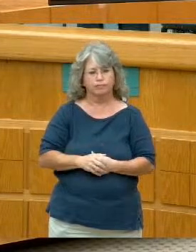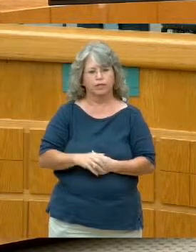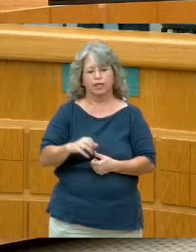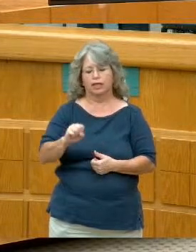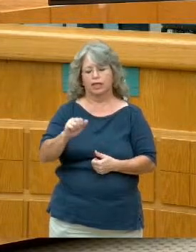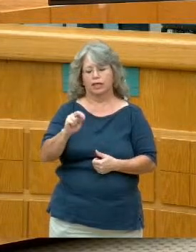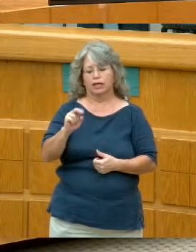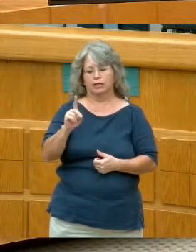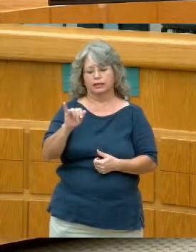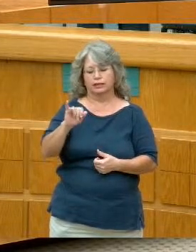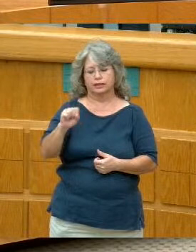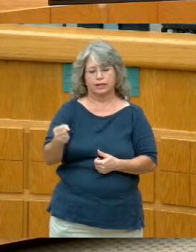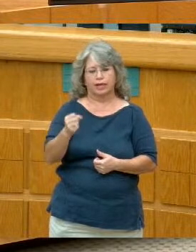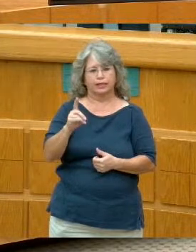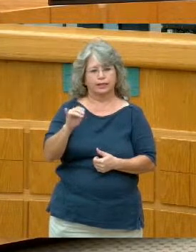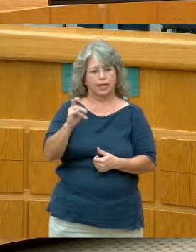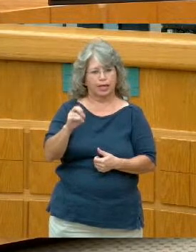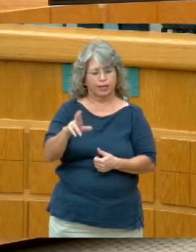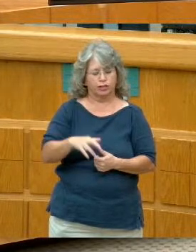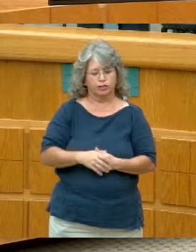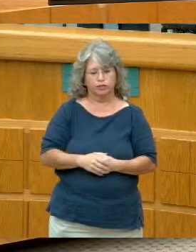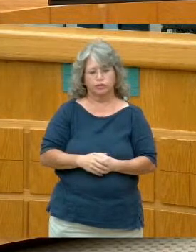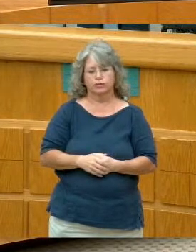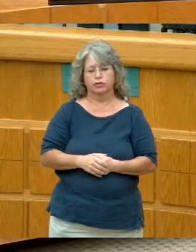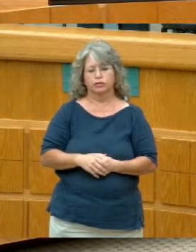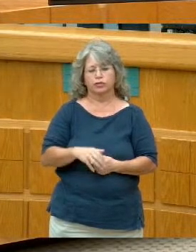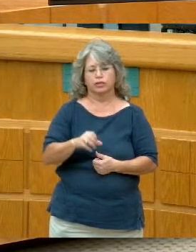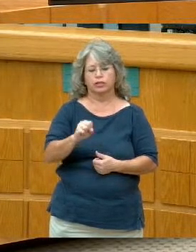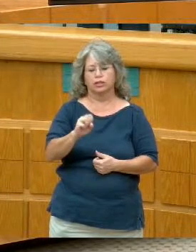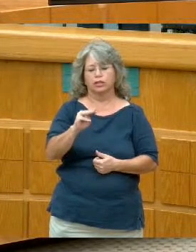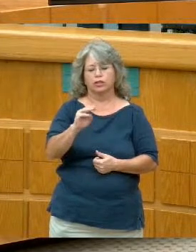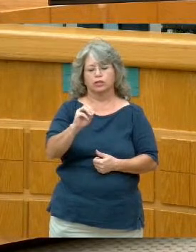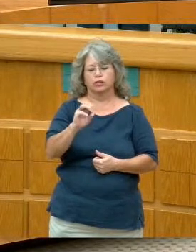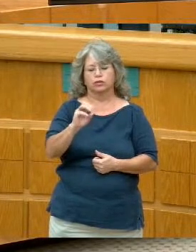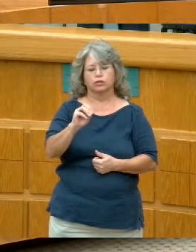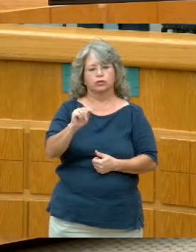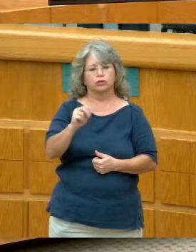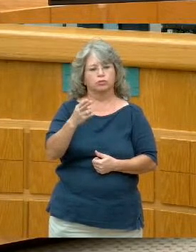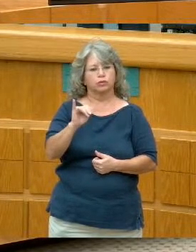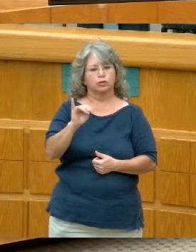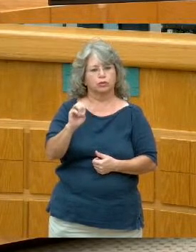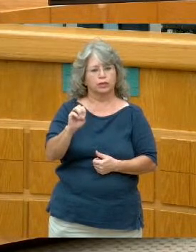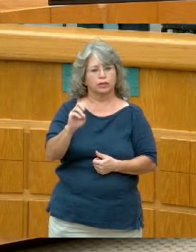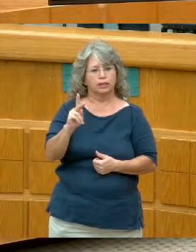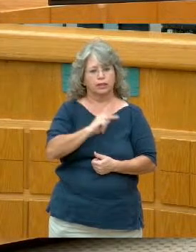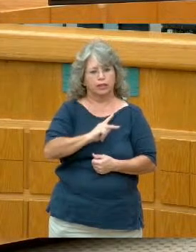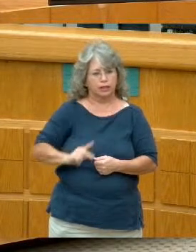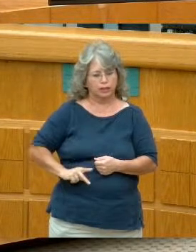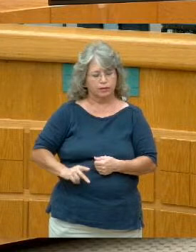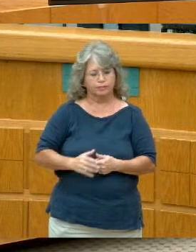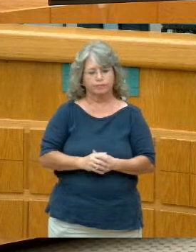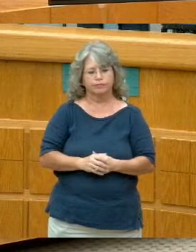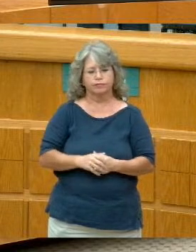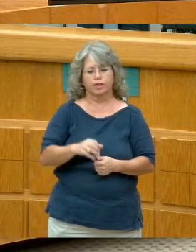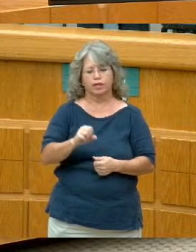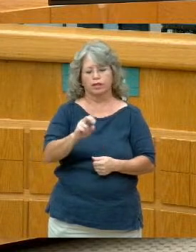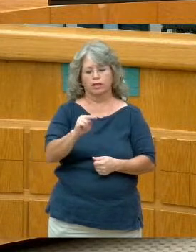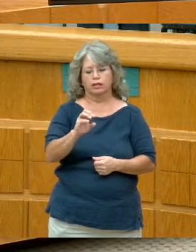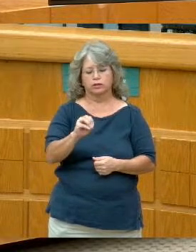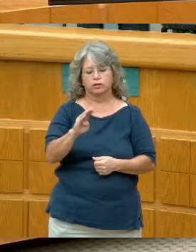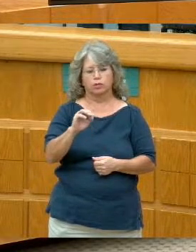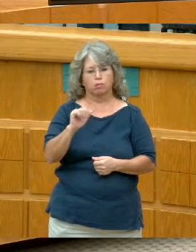I-869, Sandy's Diner at 704 Ayers, Smoothie King, 5017 Saratoga Boulevard,